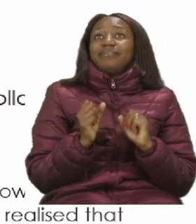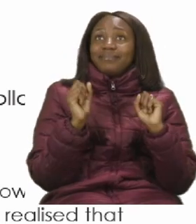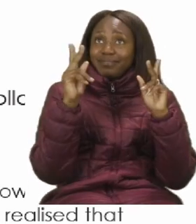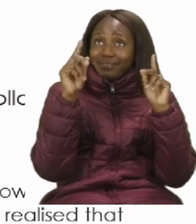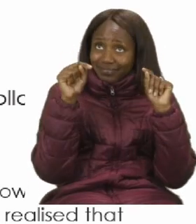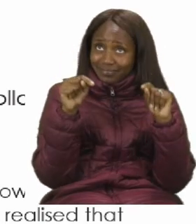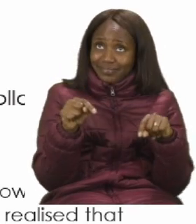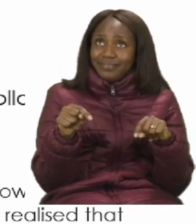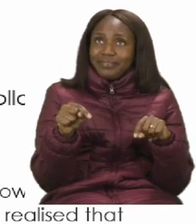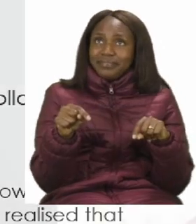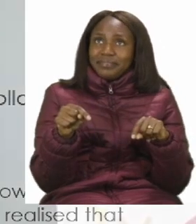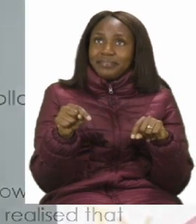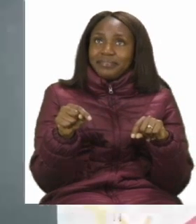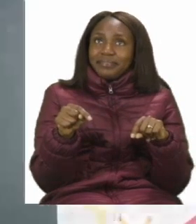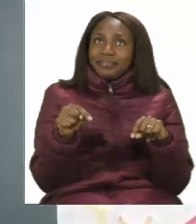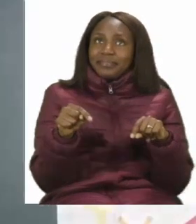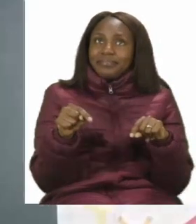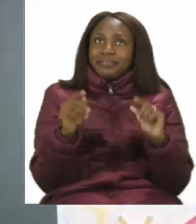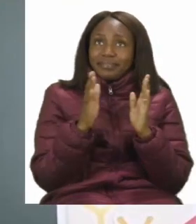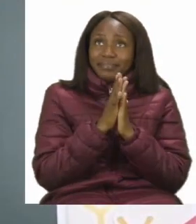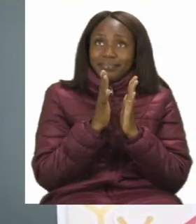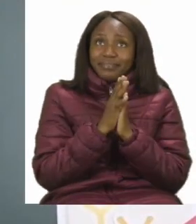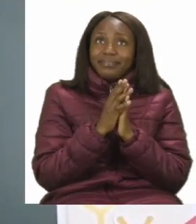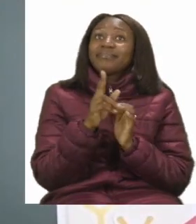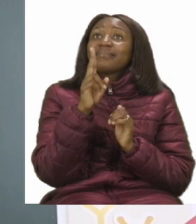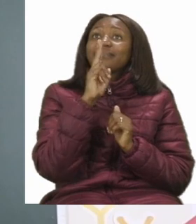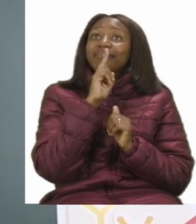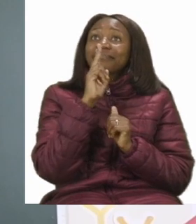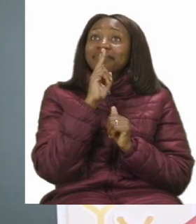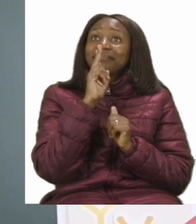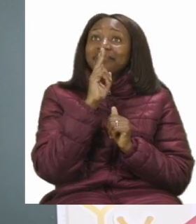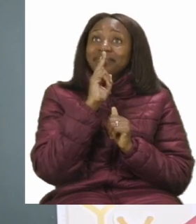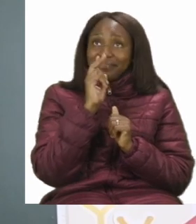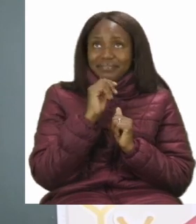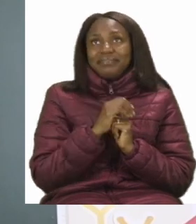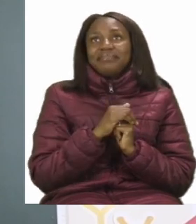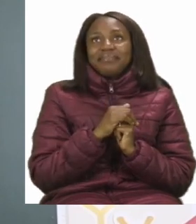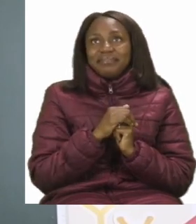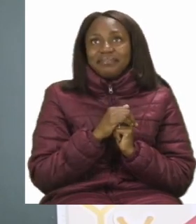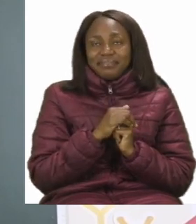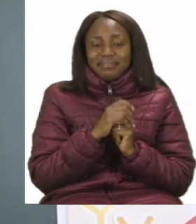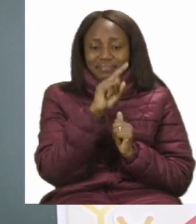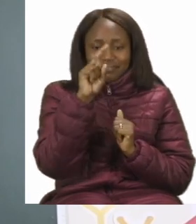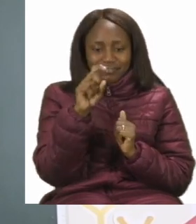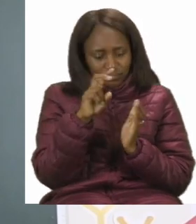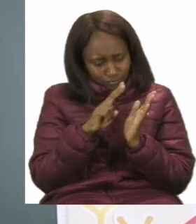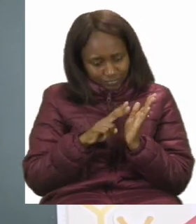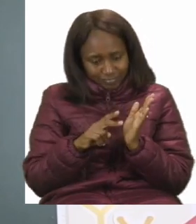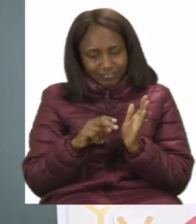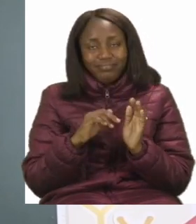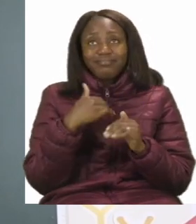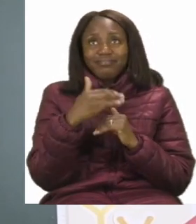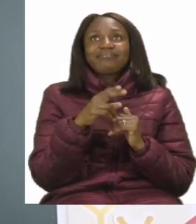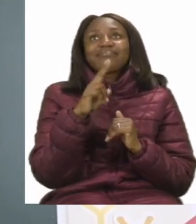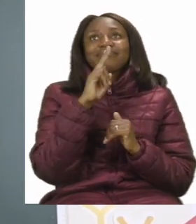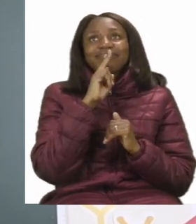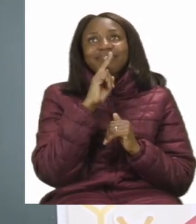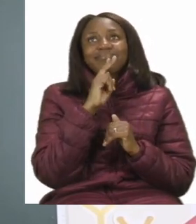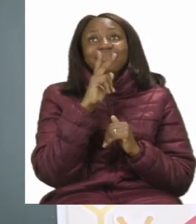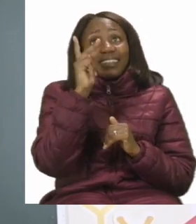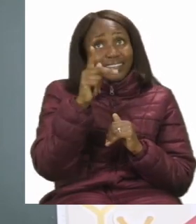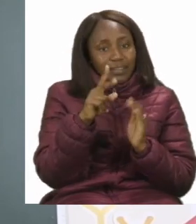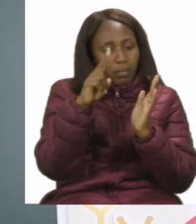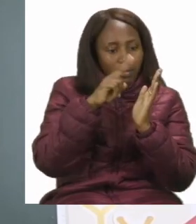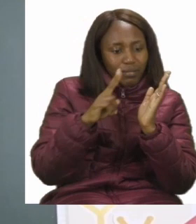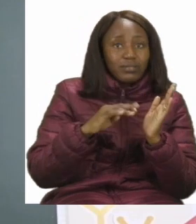and girls, you can go ahead and go through the questions one more time and read the story one